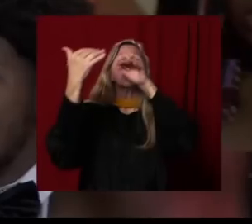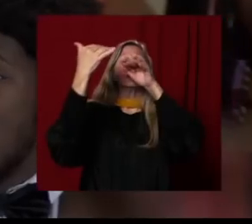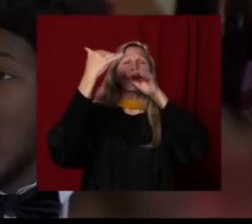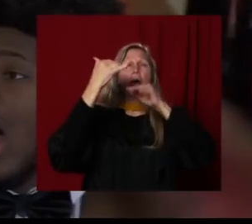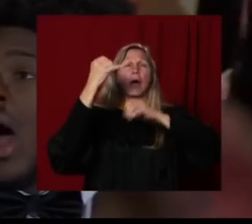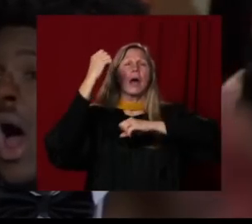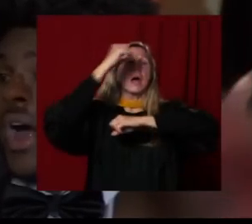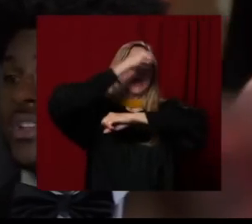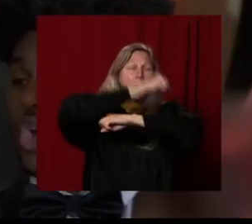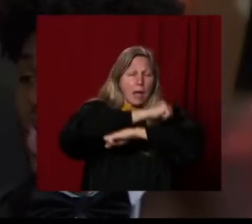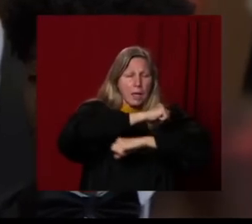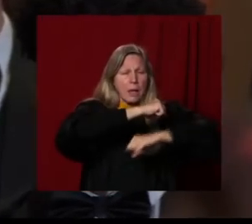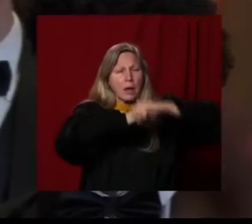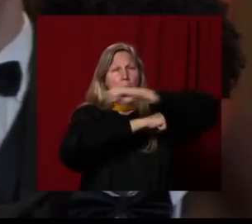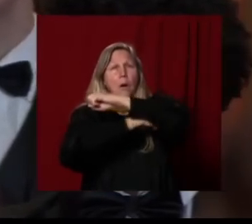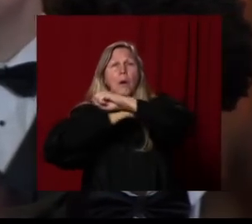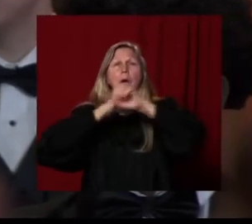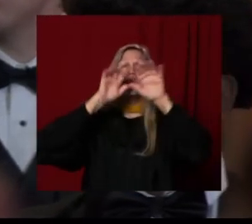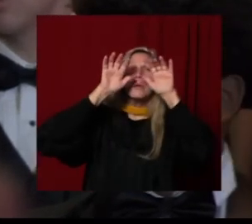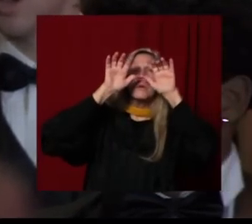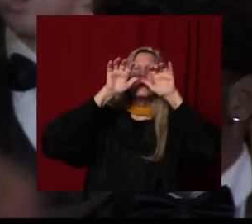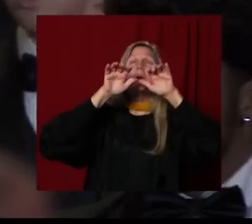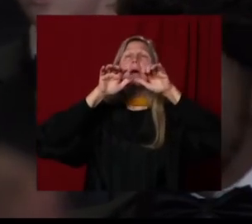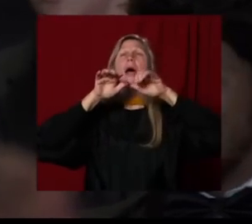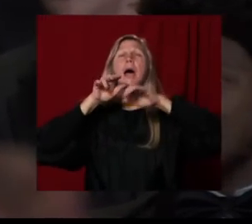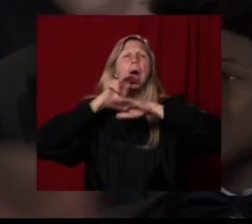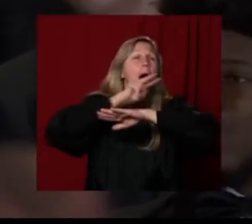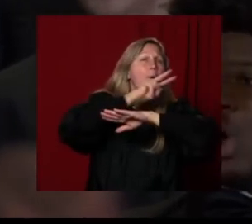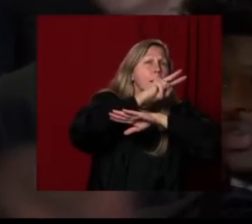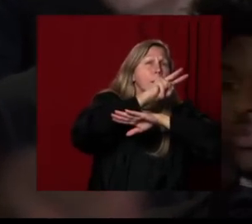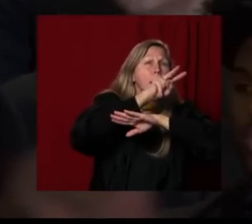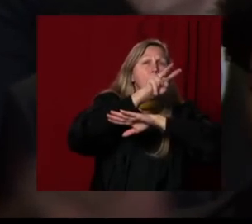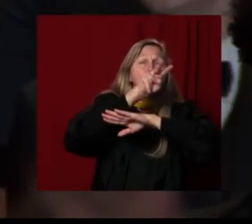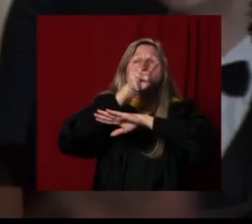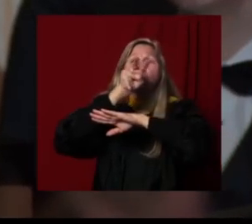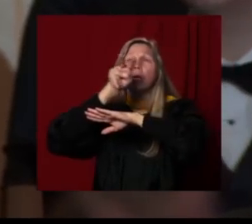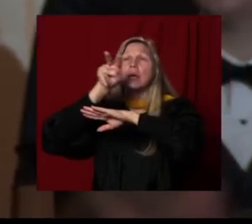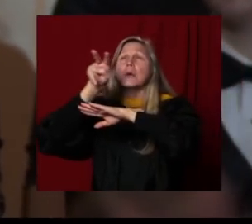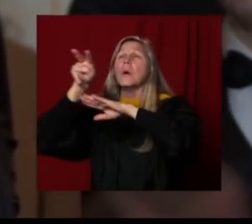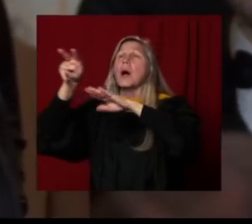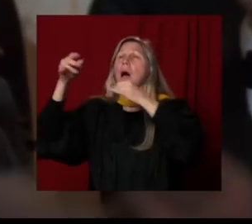perilous fight, o'er the ramparts we